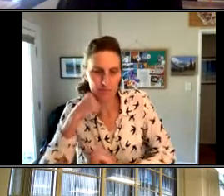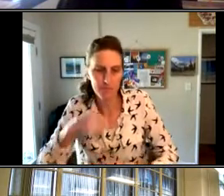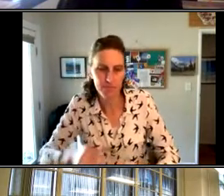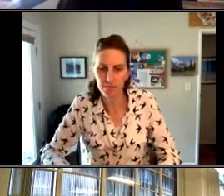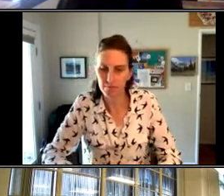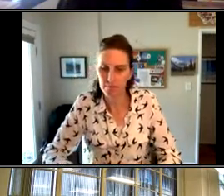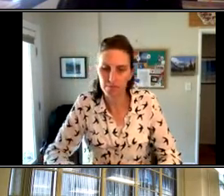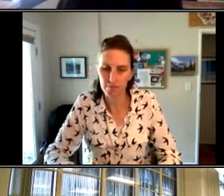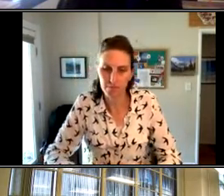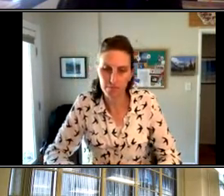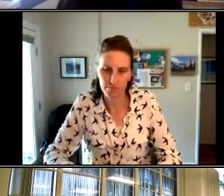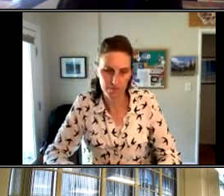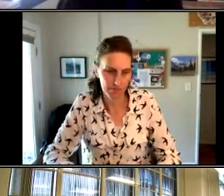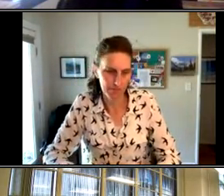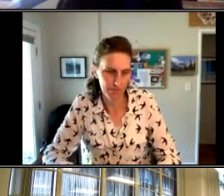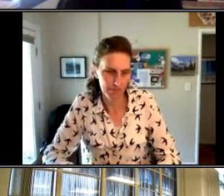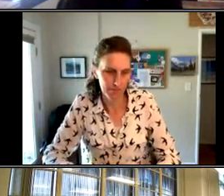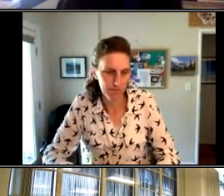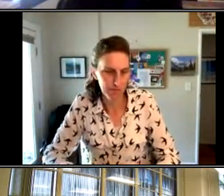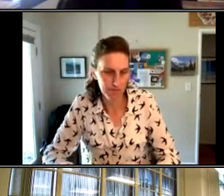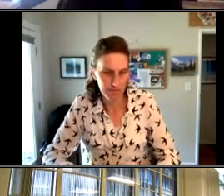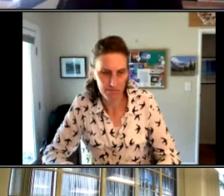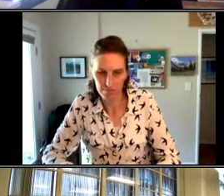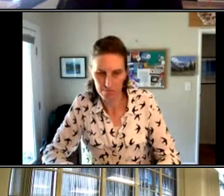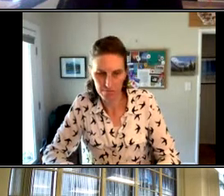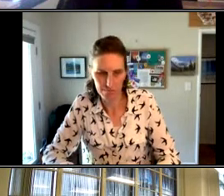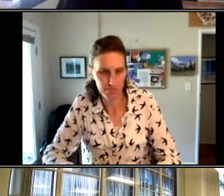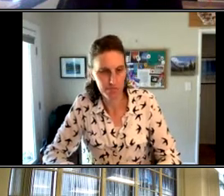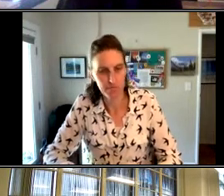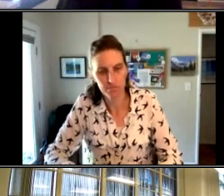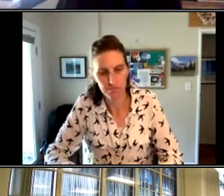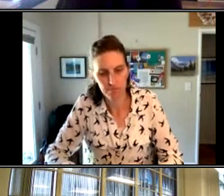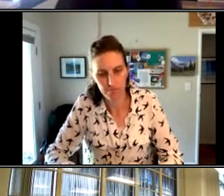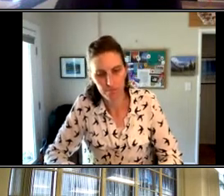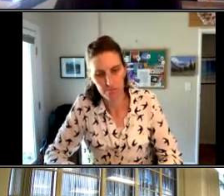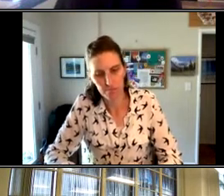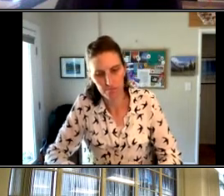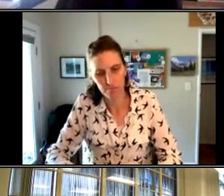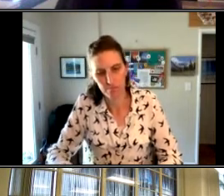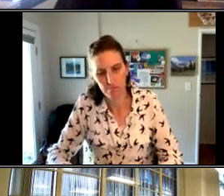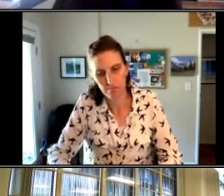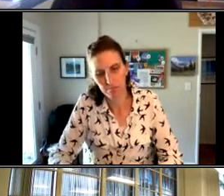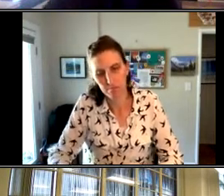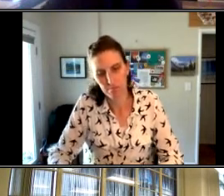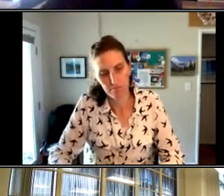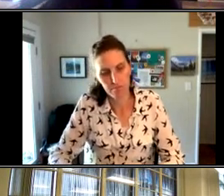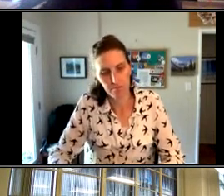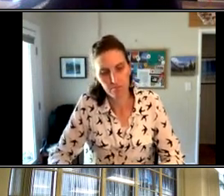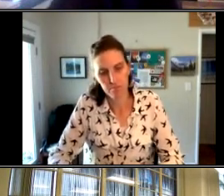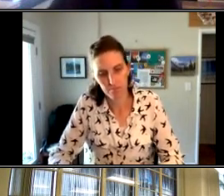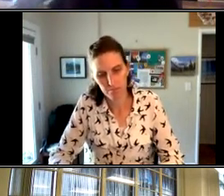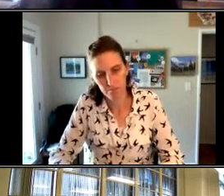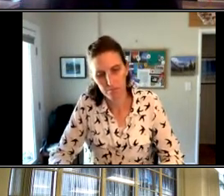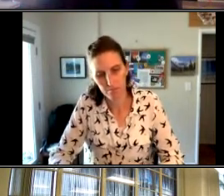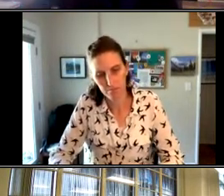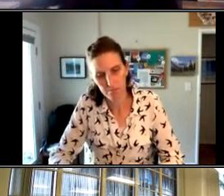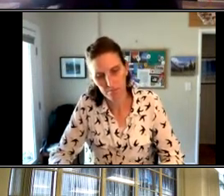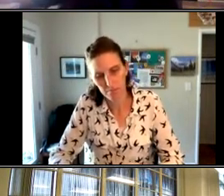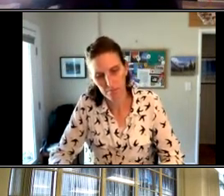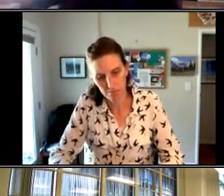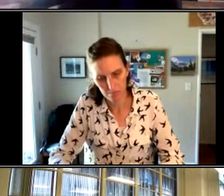half a dozen, but in order for this to really work, this has to be a change in how we, and more Caltrans